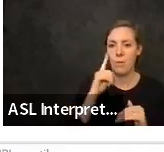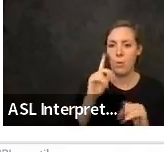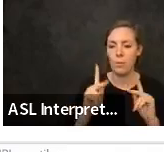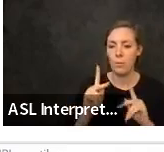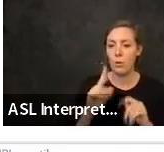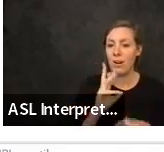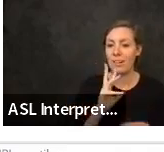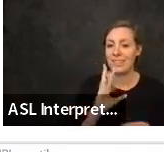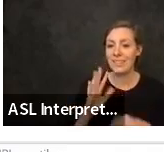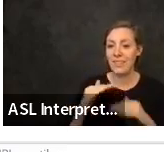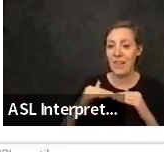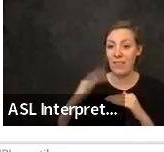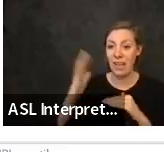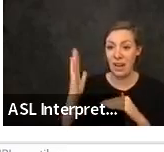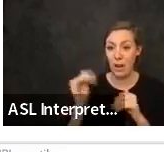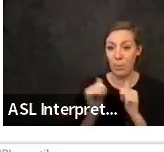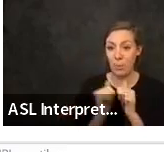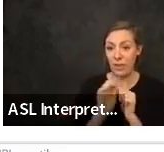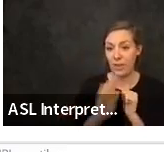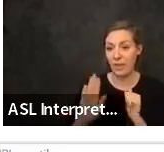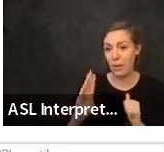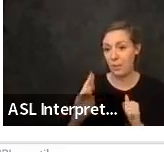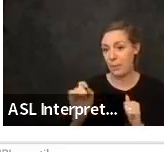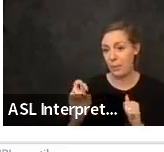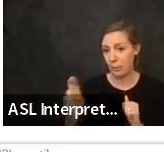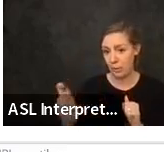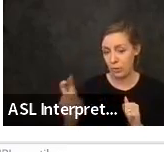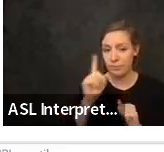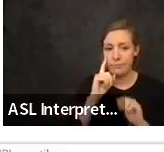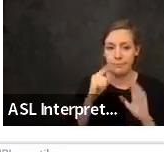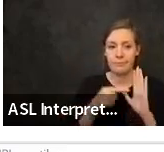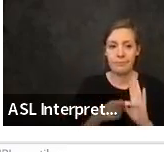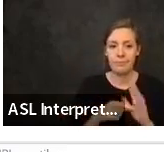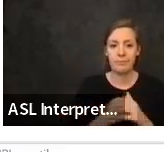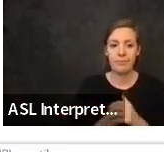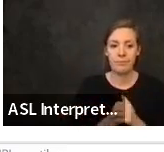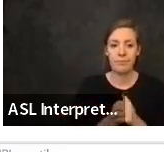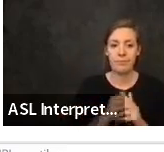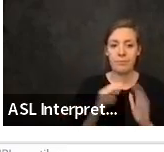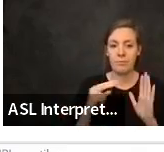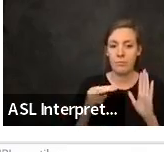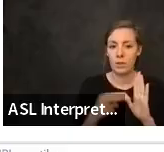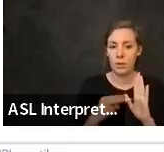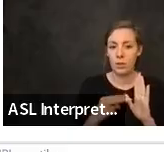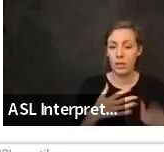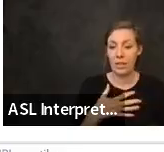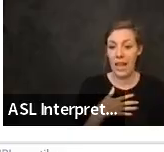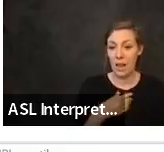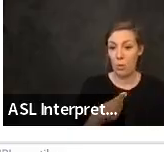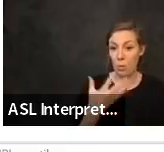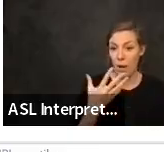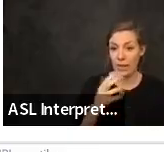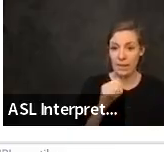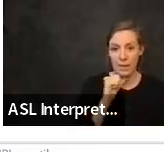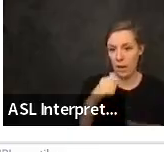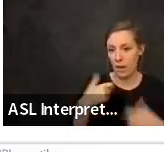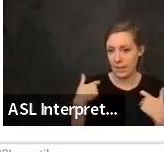with a booster dose. For instance, when we look at white non-Hispanic,